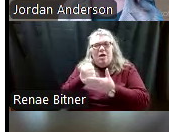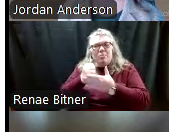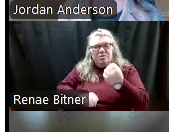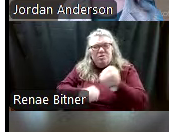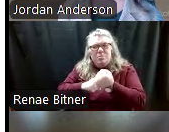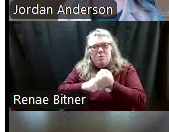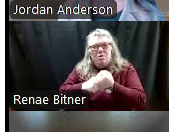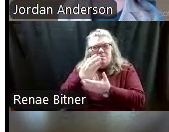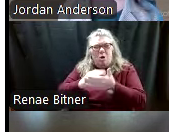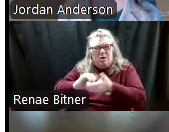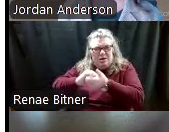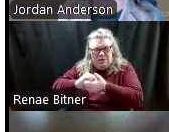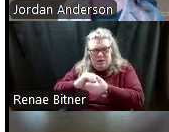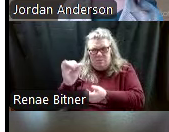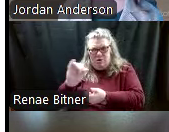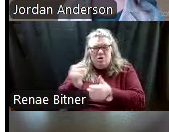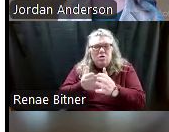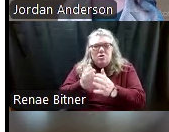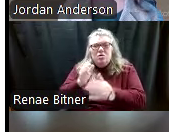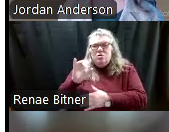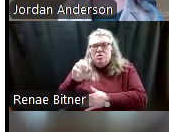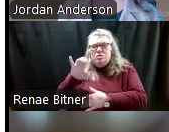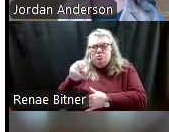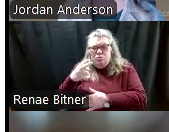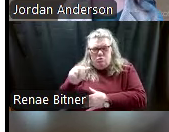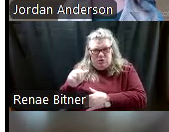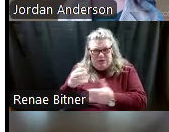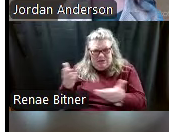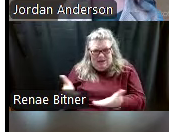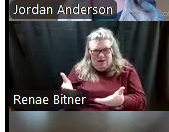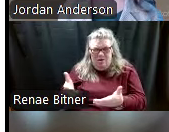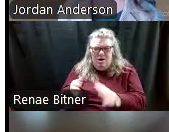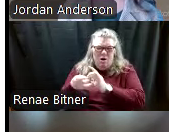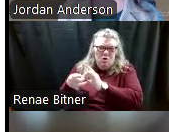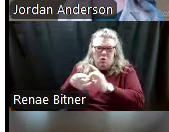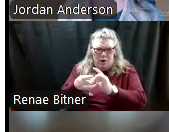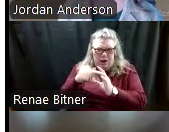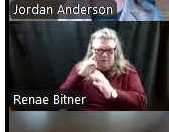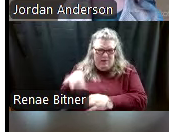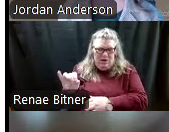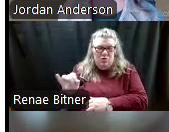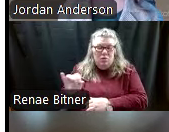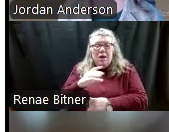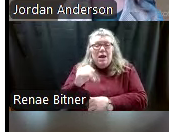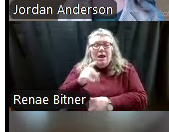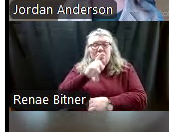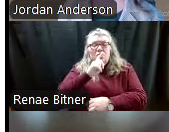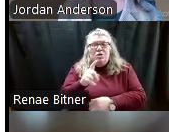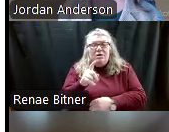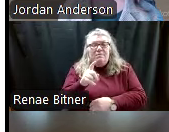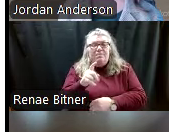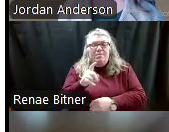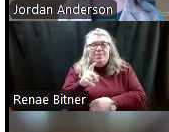of this collaboration as well. Jarush is on here, who is our coordinator for that as well. And really looking